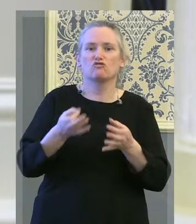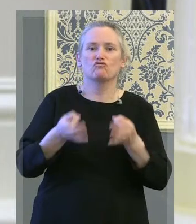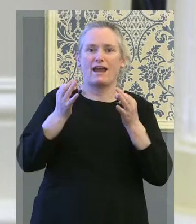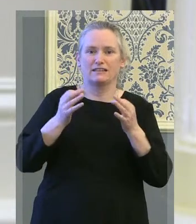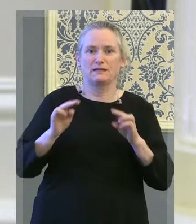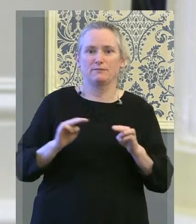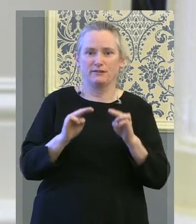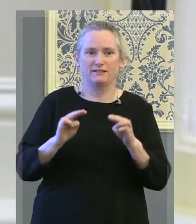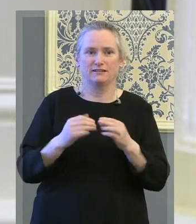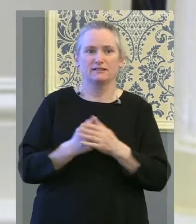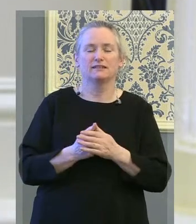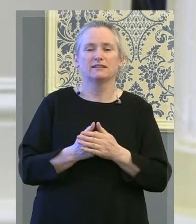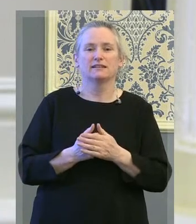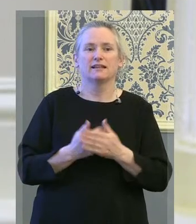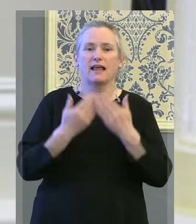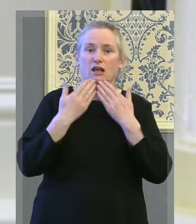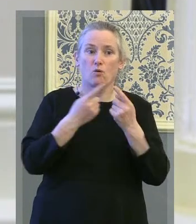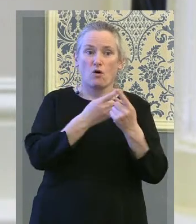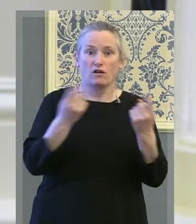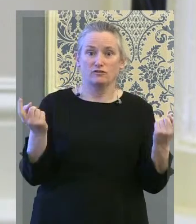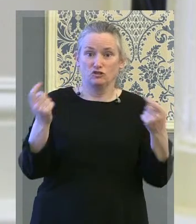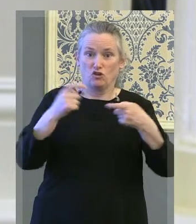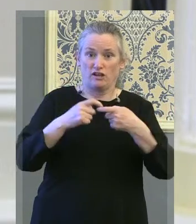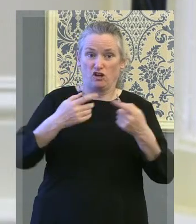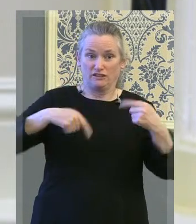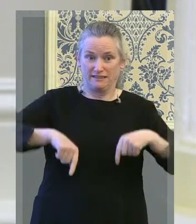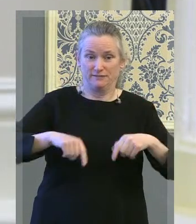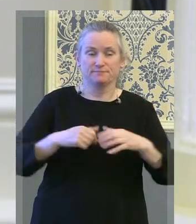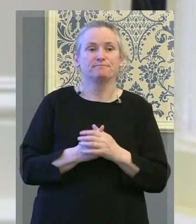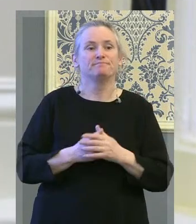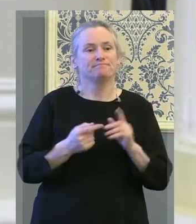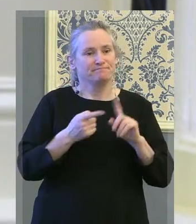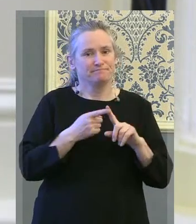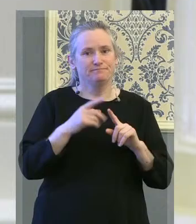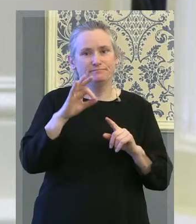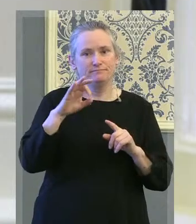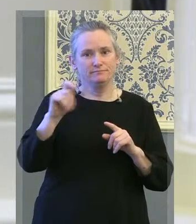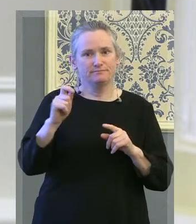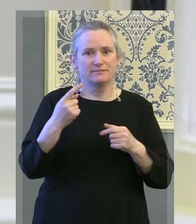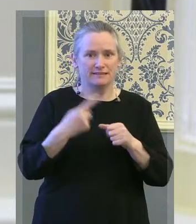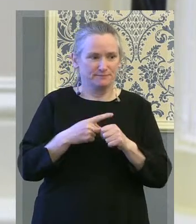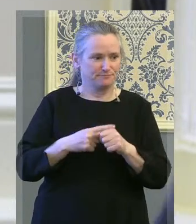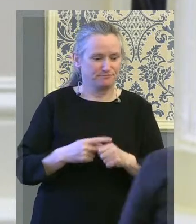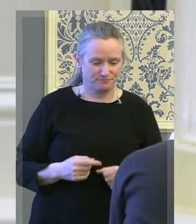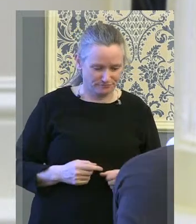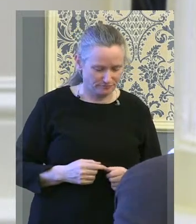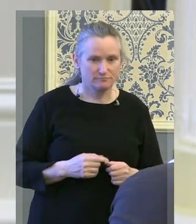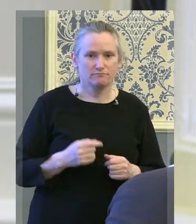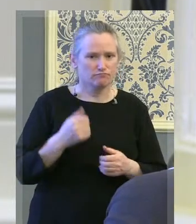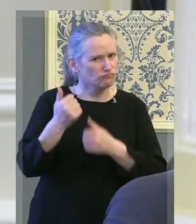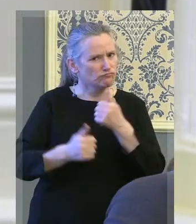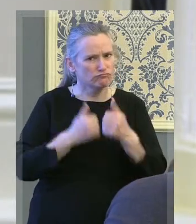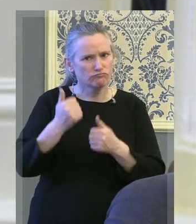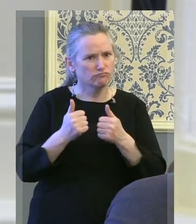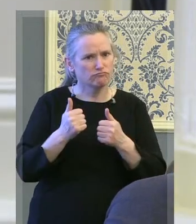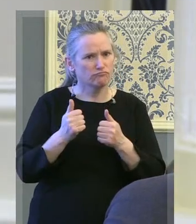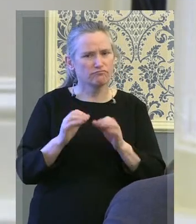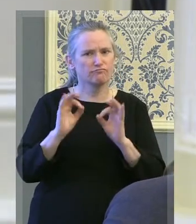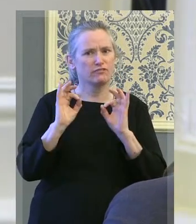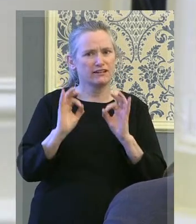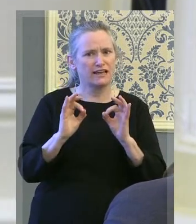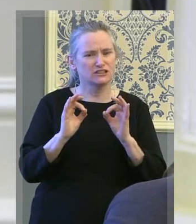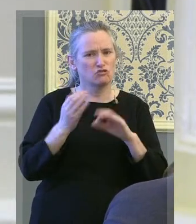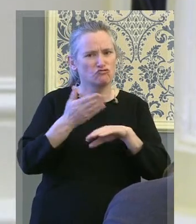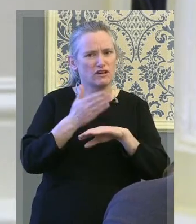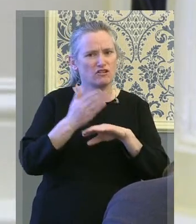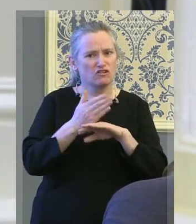I thank you all once again for joining us. And Gilbert, once again, I commend you on an amazing